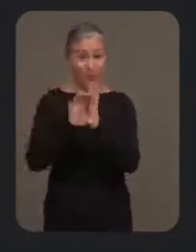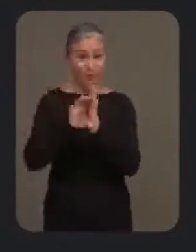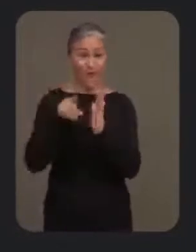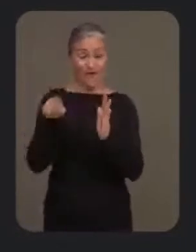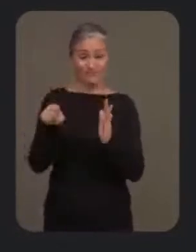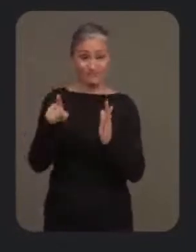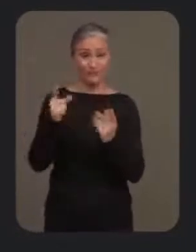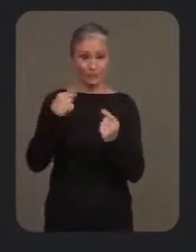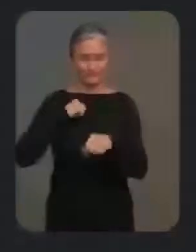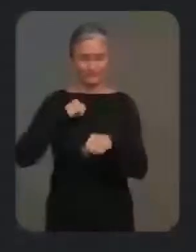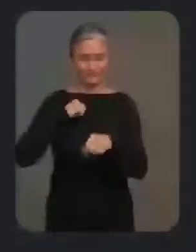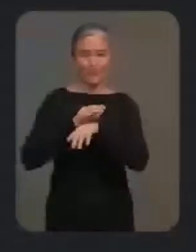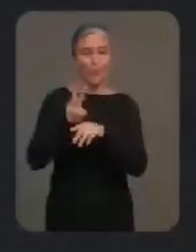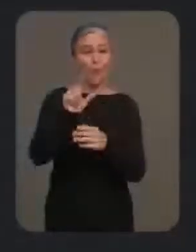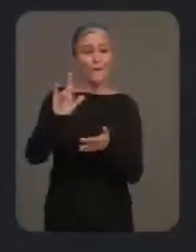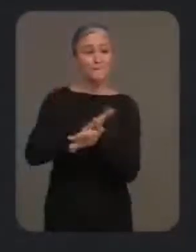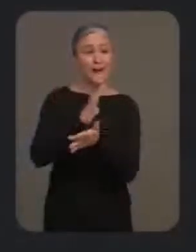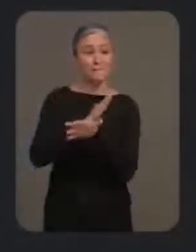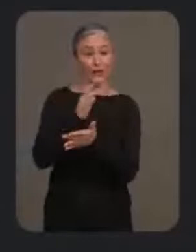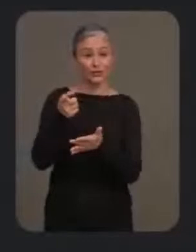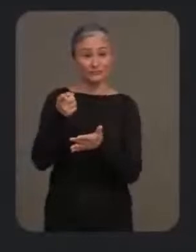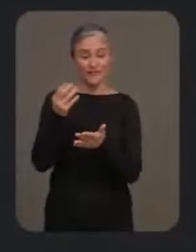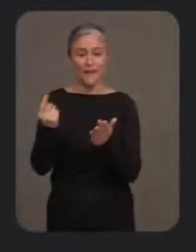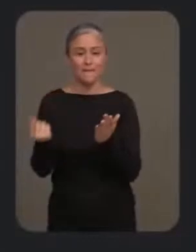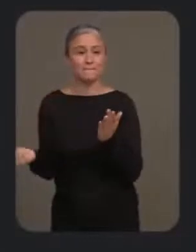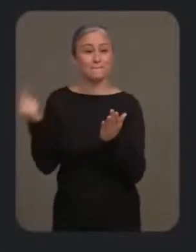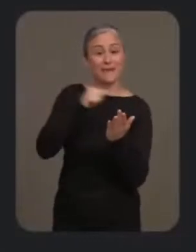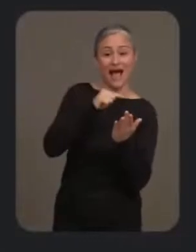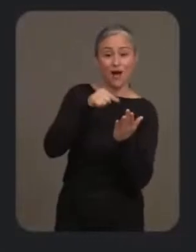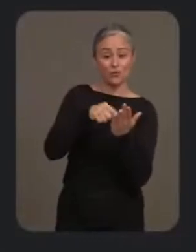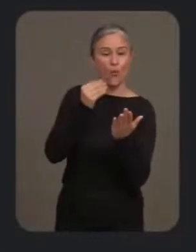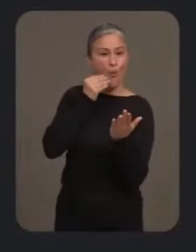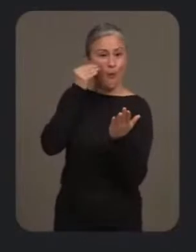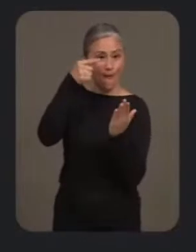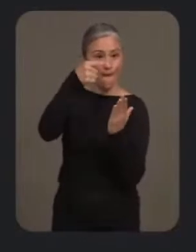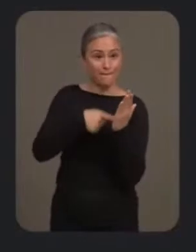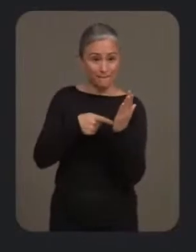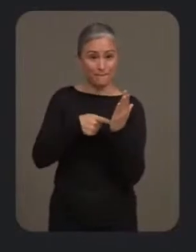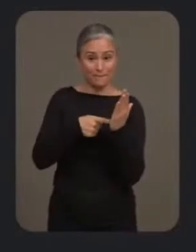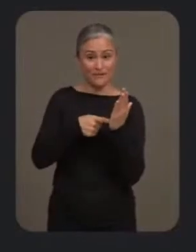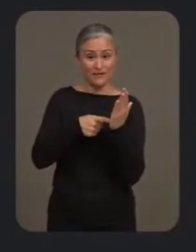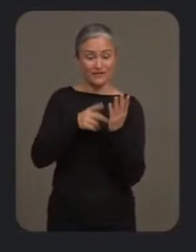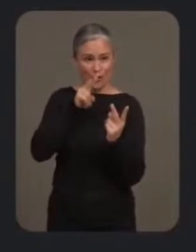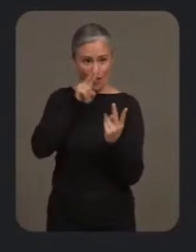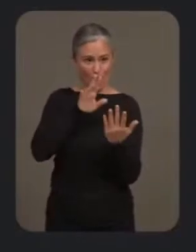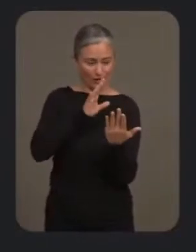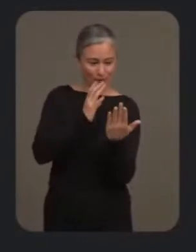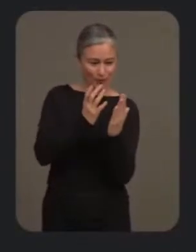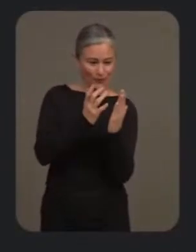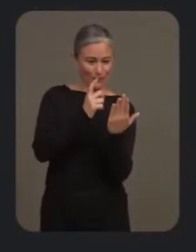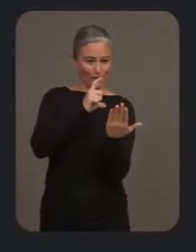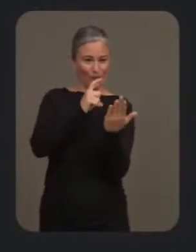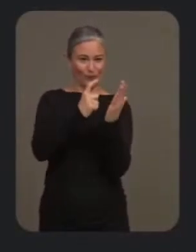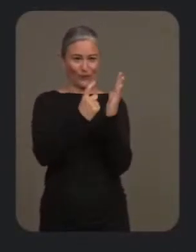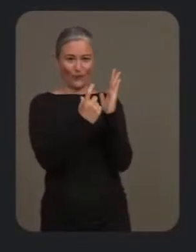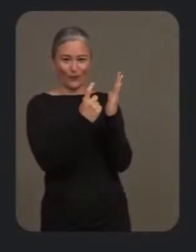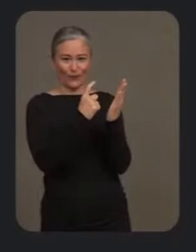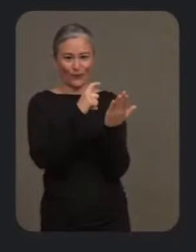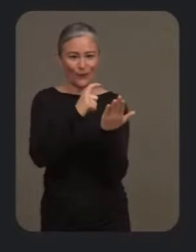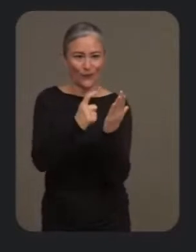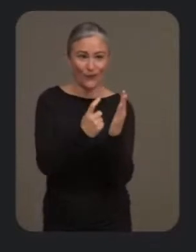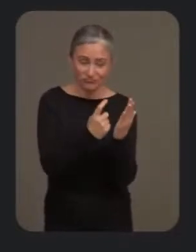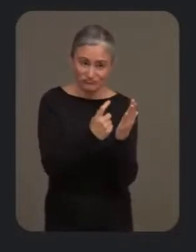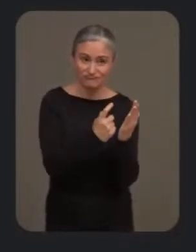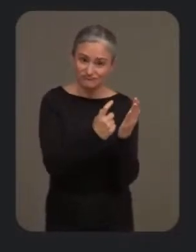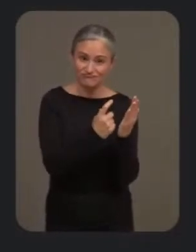set the wallpaper, and then I'm going to return home. And check out the parallax effect as I tilt the device. It literally